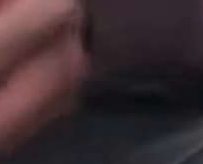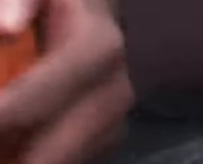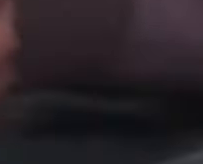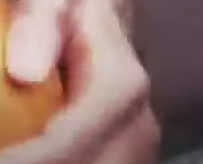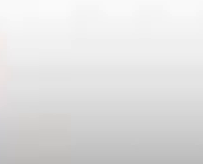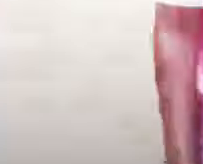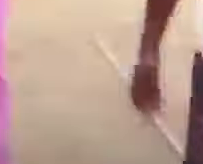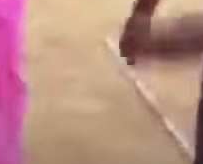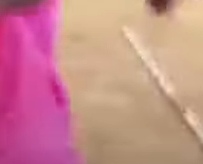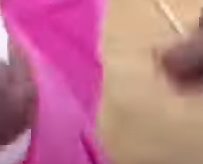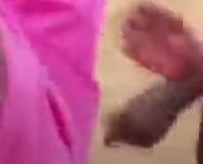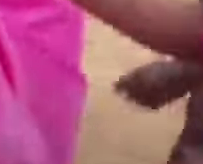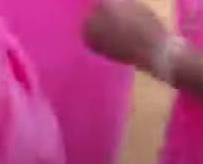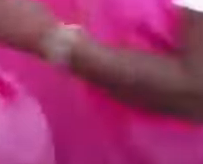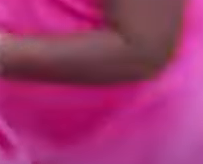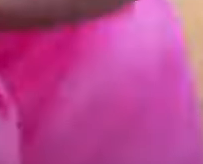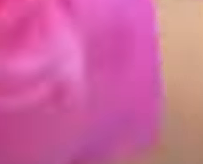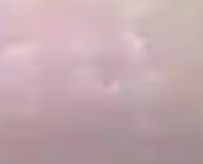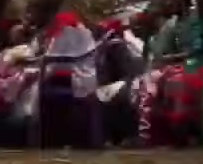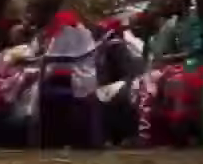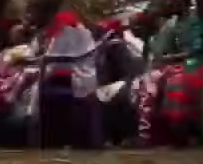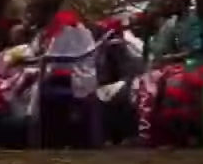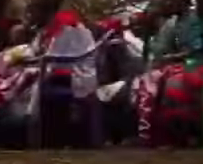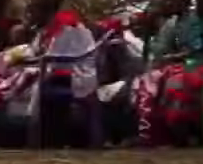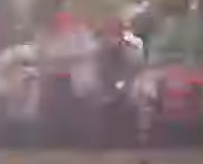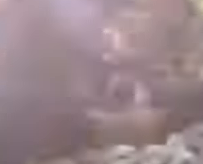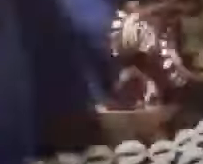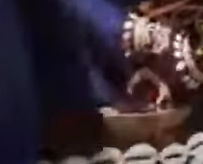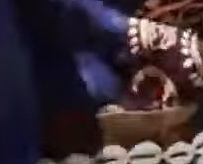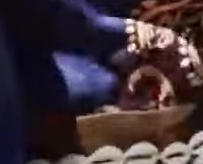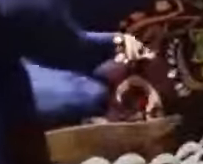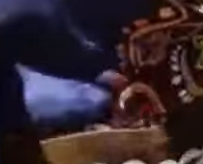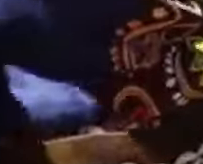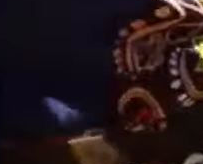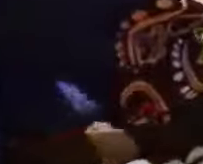the joyous celebrations that bring communities together.